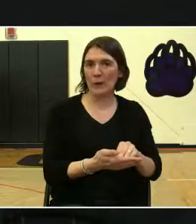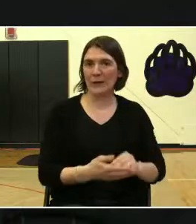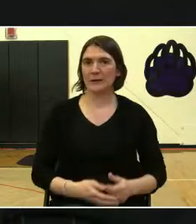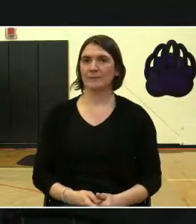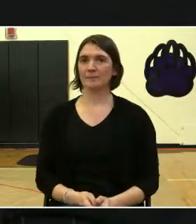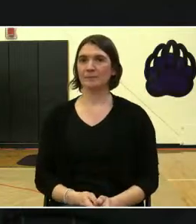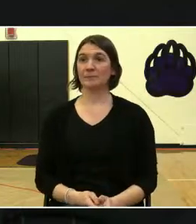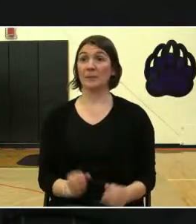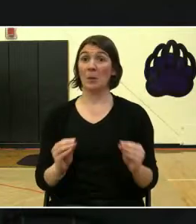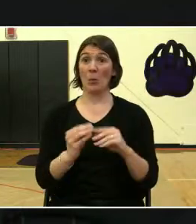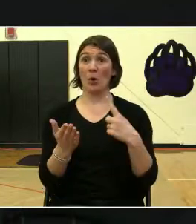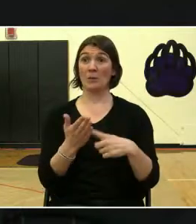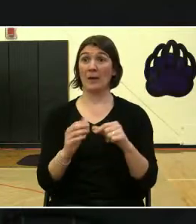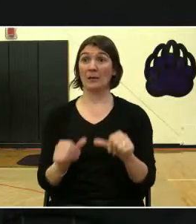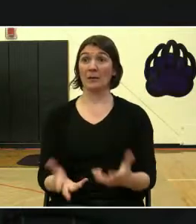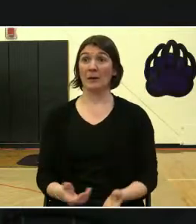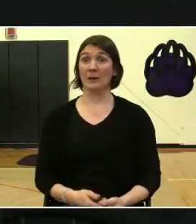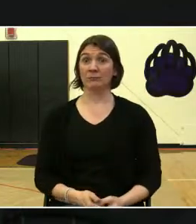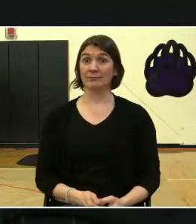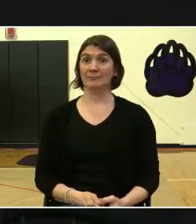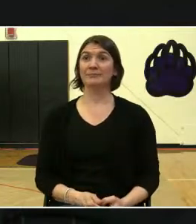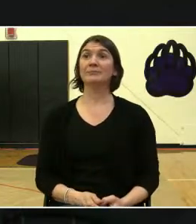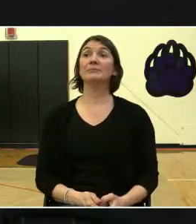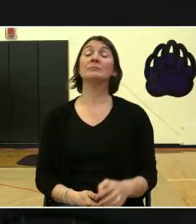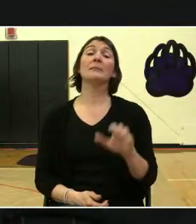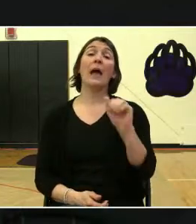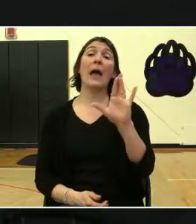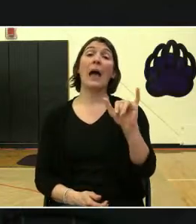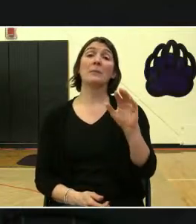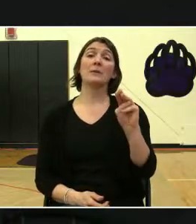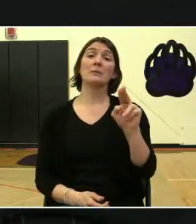is there further debate M